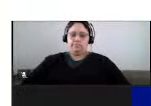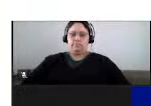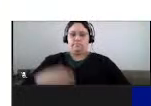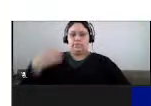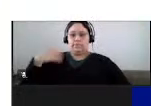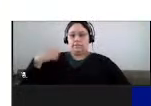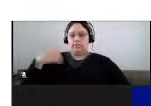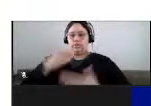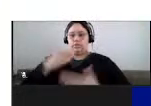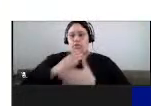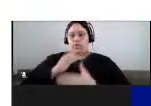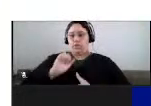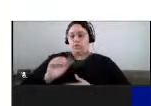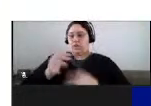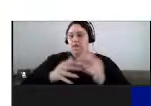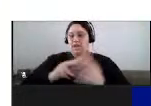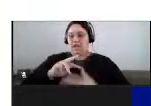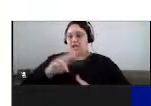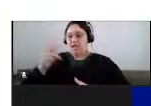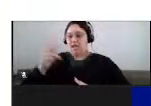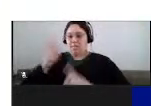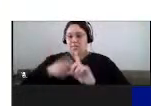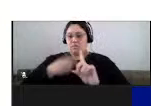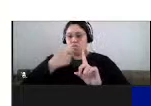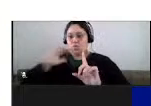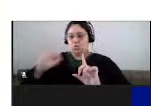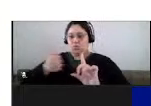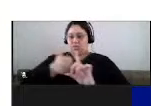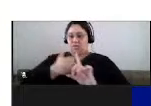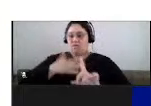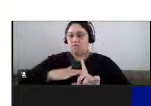Minister, through you, is there anyone else who would like to introduce themselves?